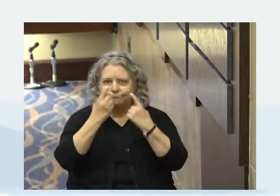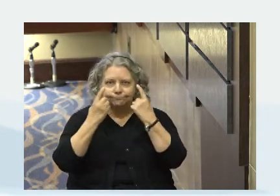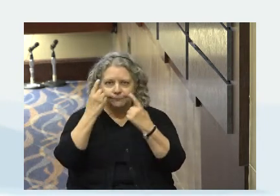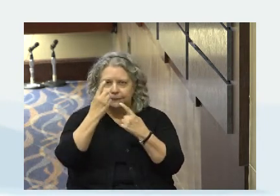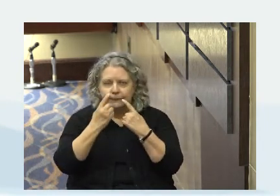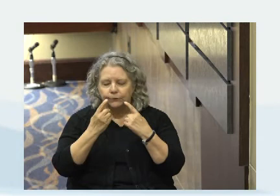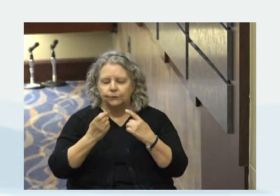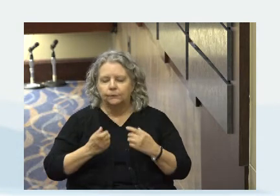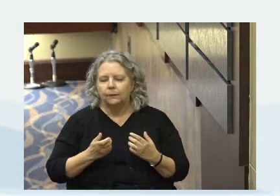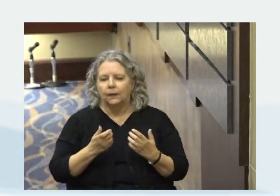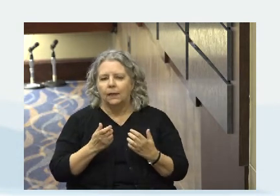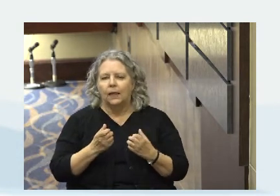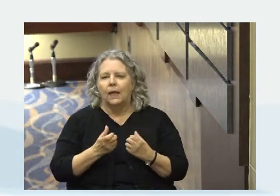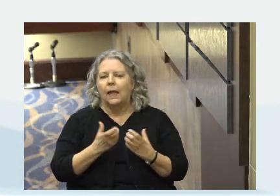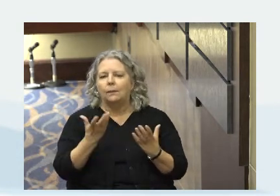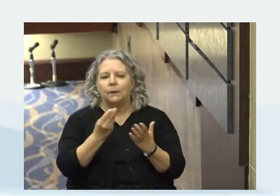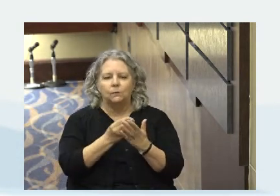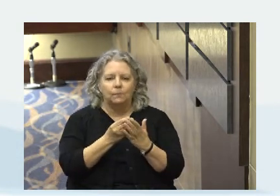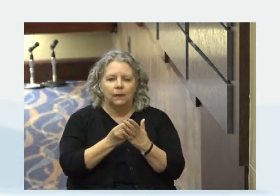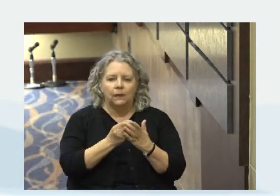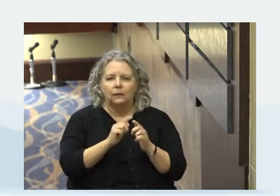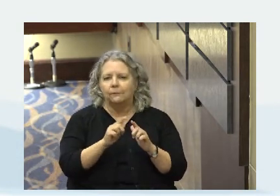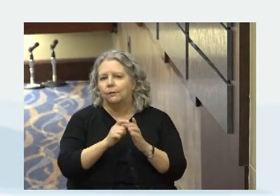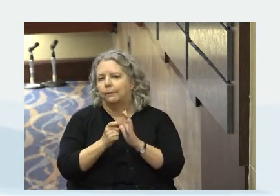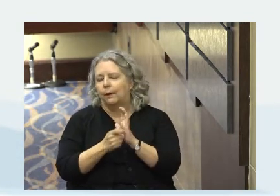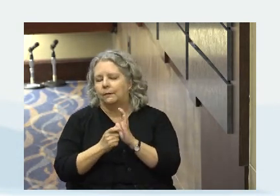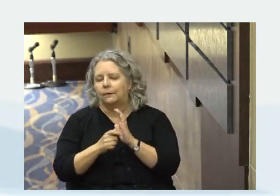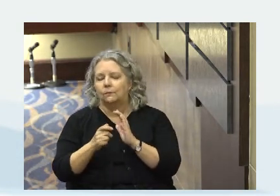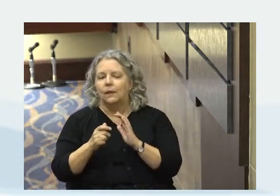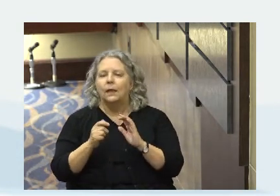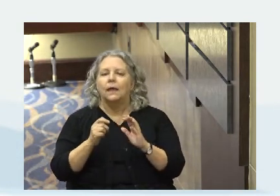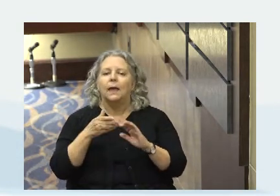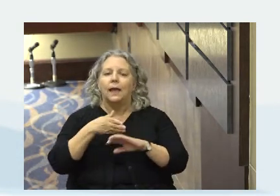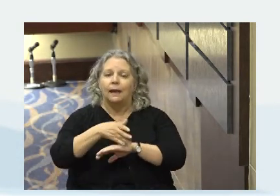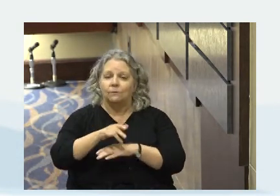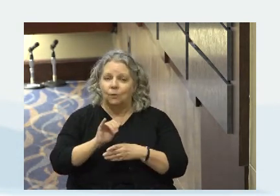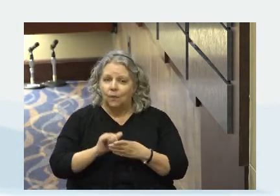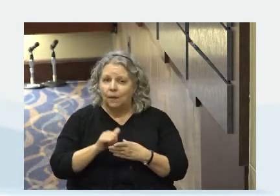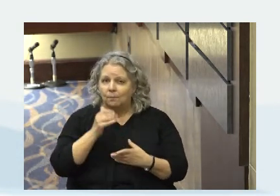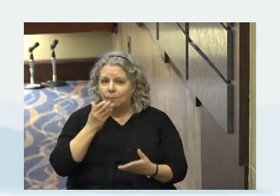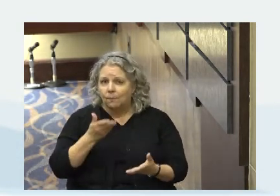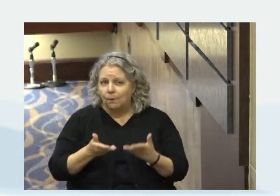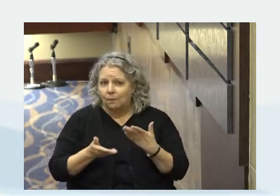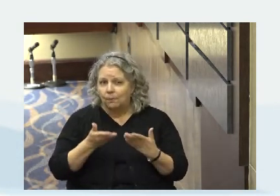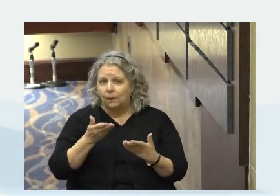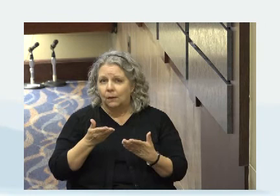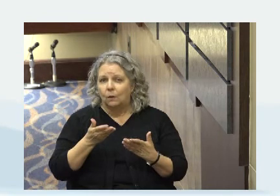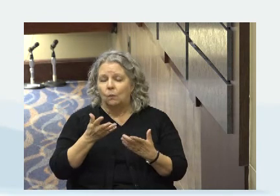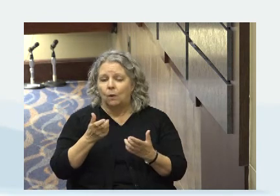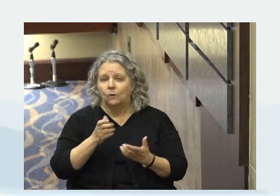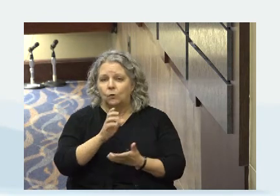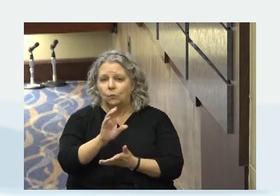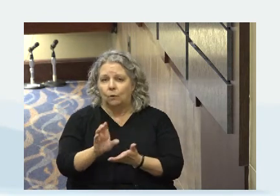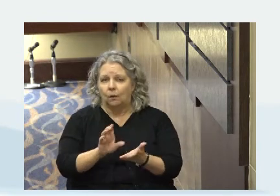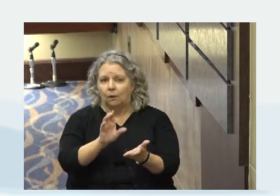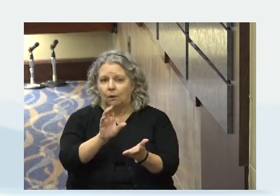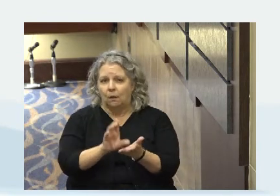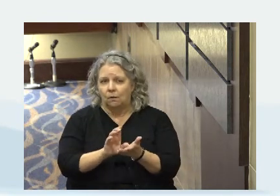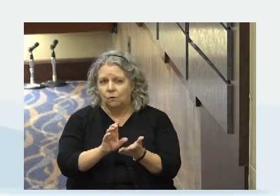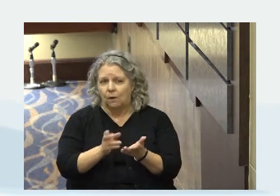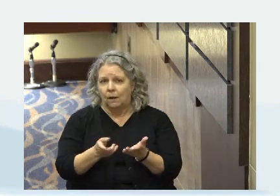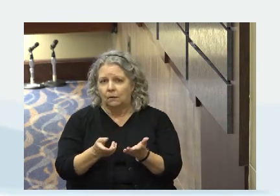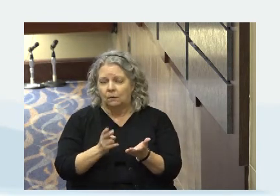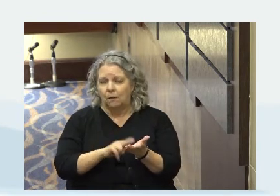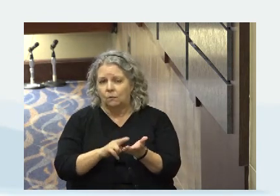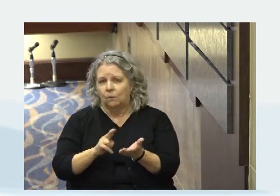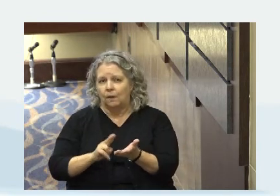different pricing points are. And then following on after that, we will probably want to let a maintenance contract to maintain all of the decorative lighting under